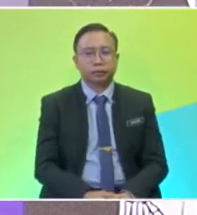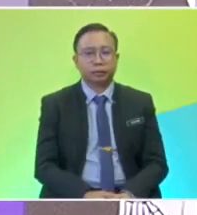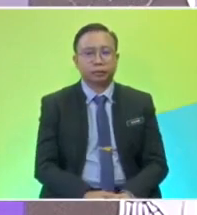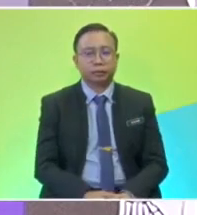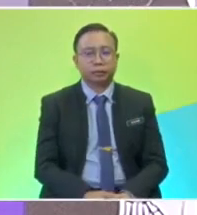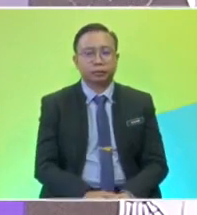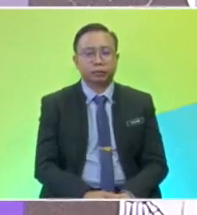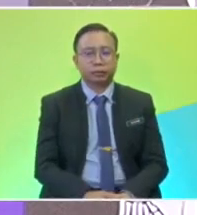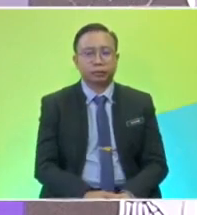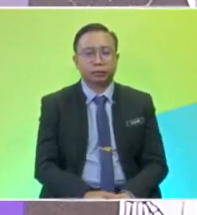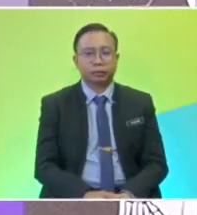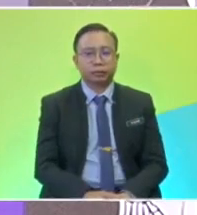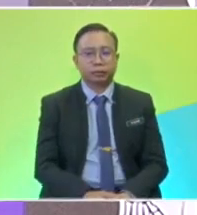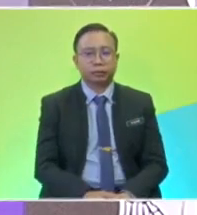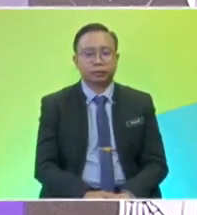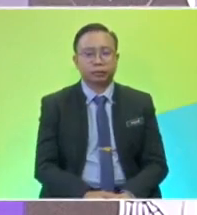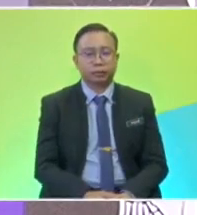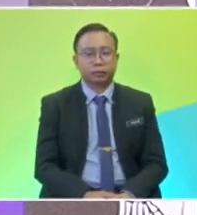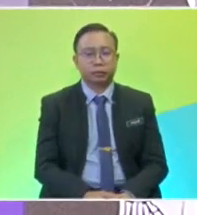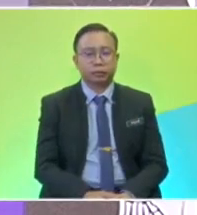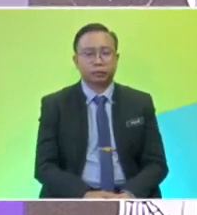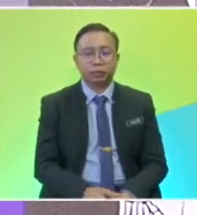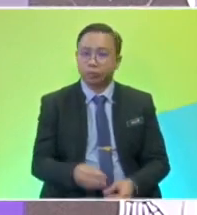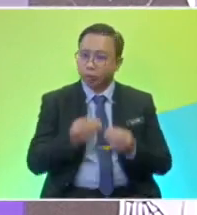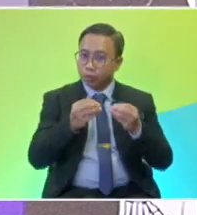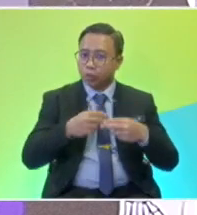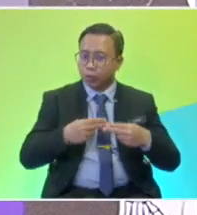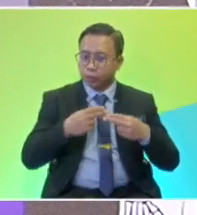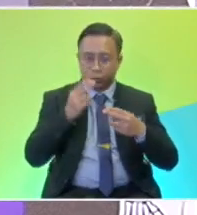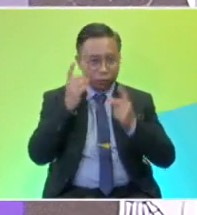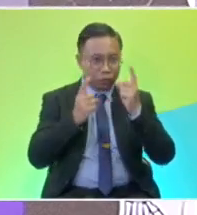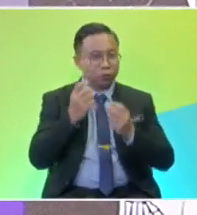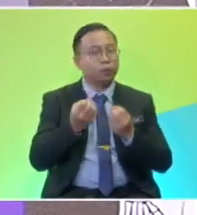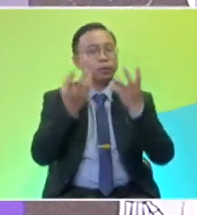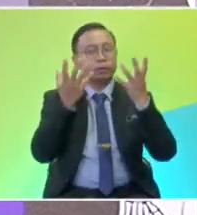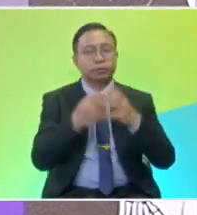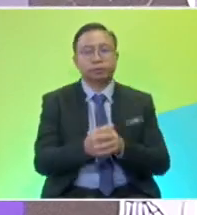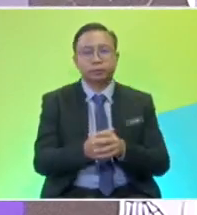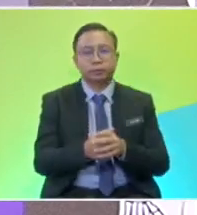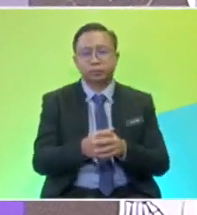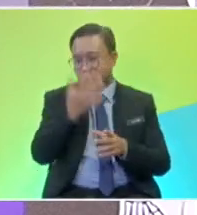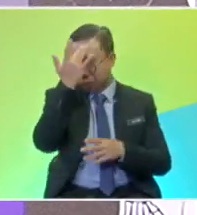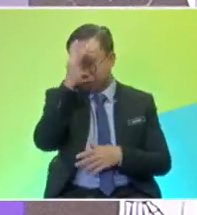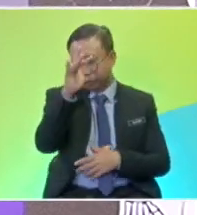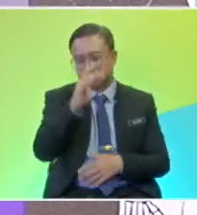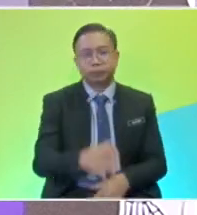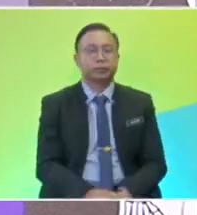I'm thinking how many stars I'm going to give you. Yes, give me all the stars you can give. Genius.